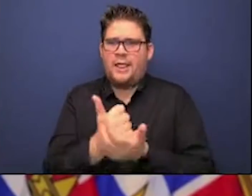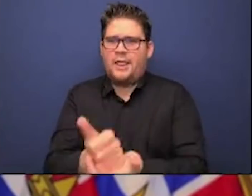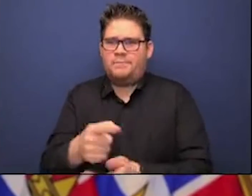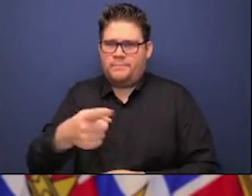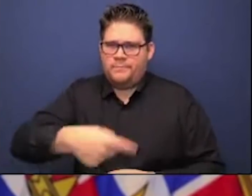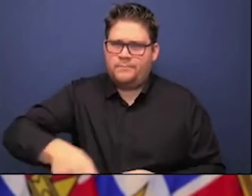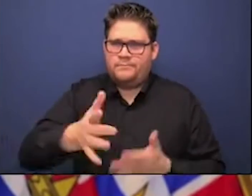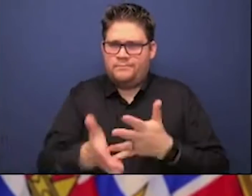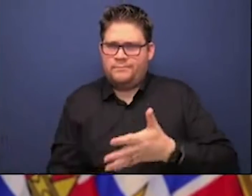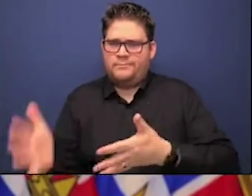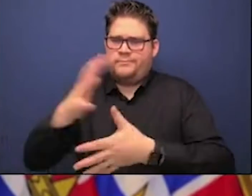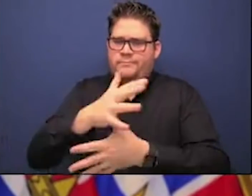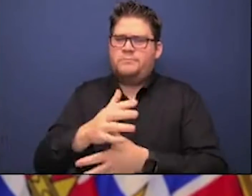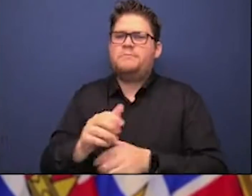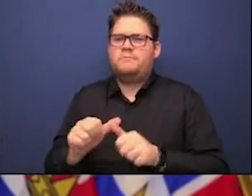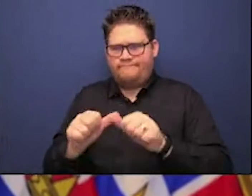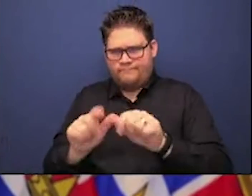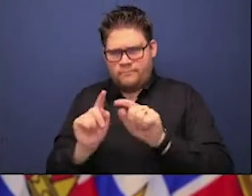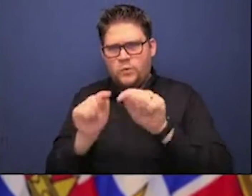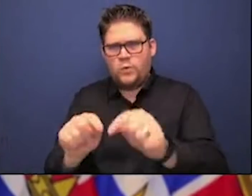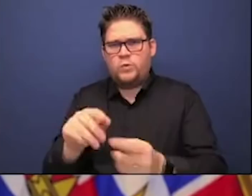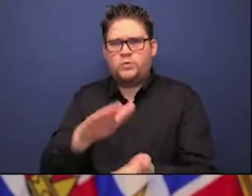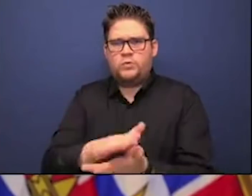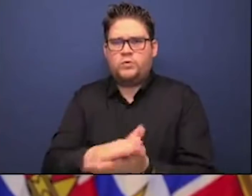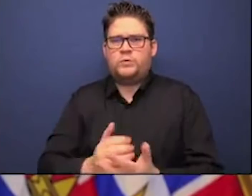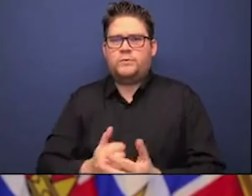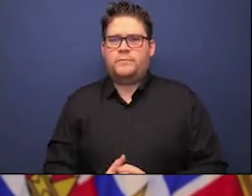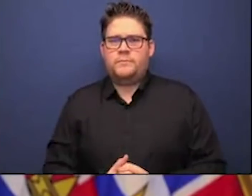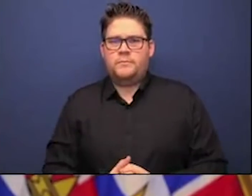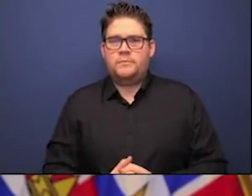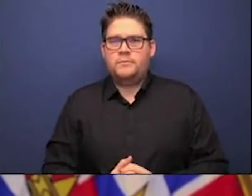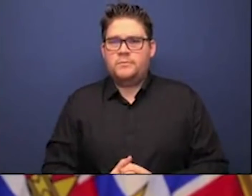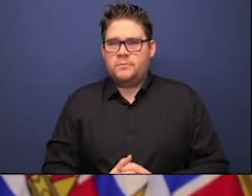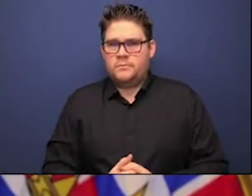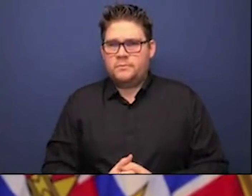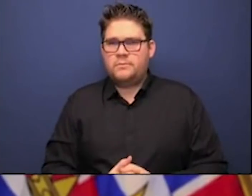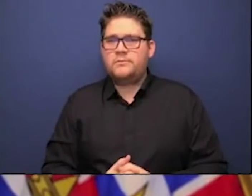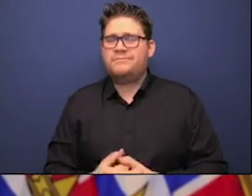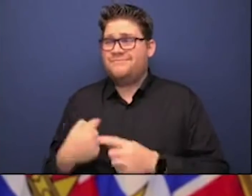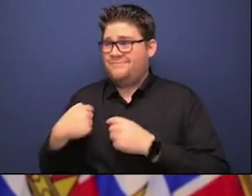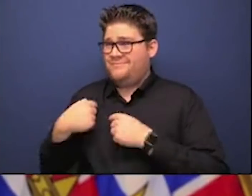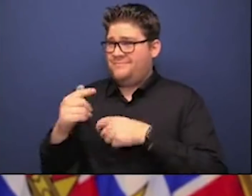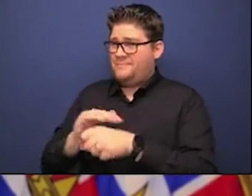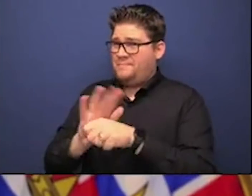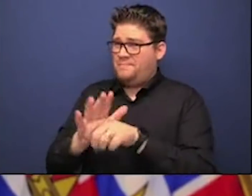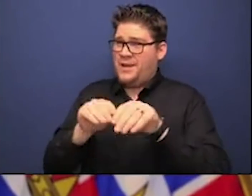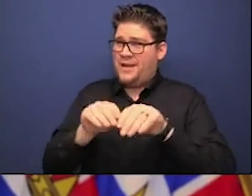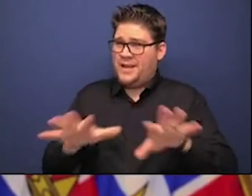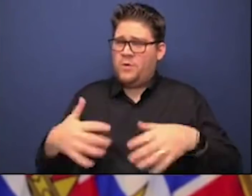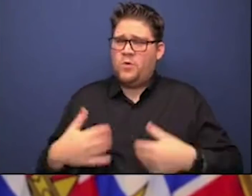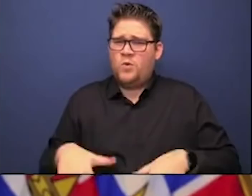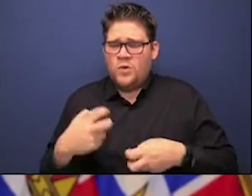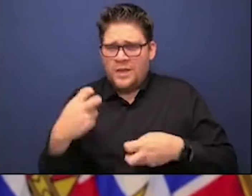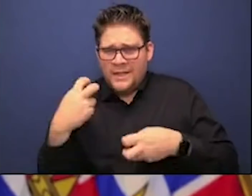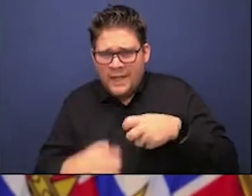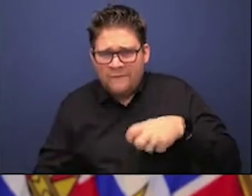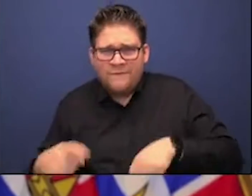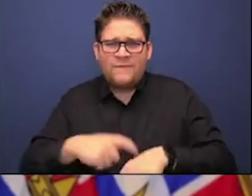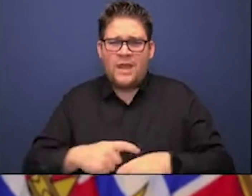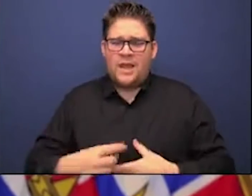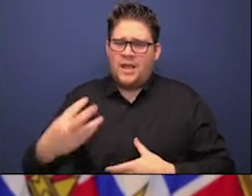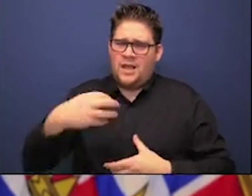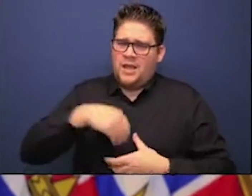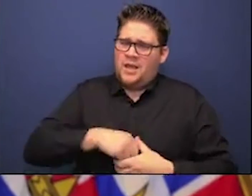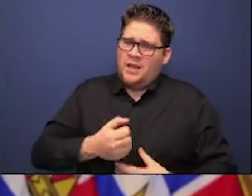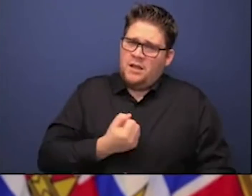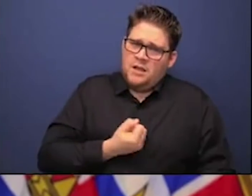As the exhaustion of living during these difficult times sets deep into our bones and our hearts, I have noticed a heightened sense of divisiveness